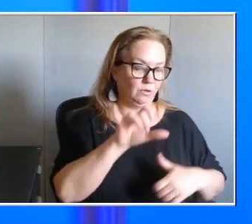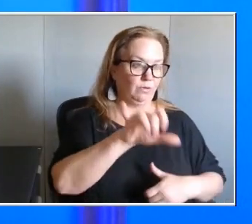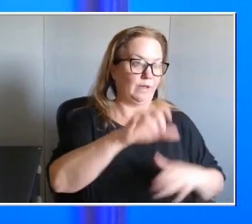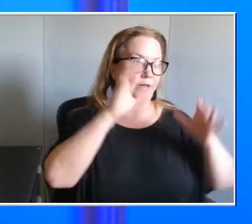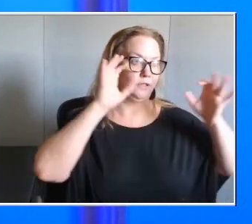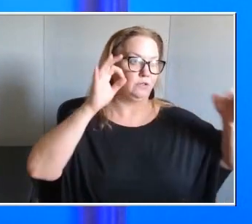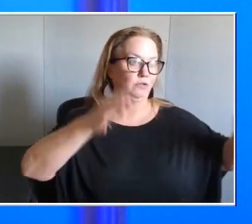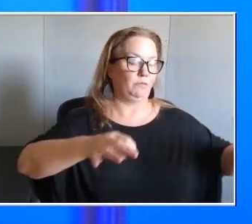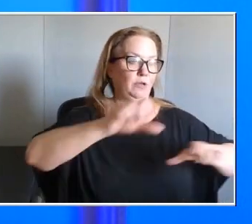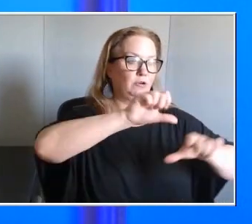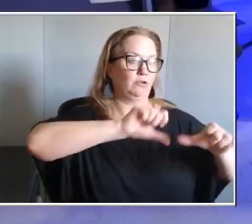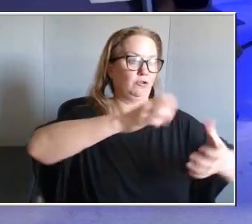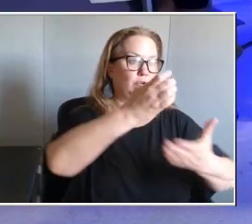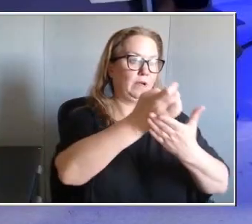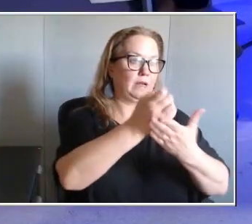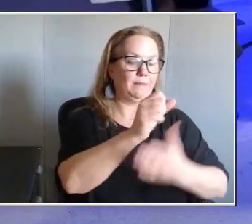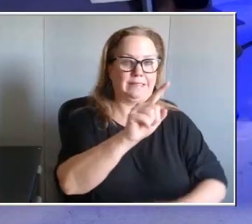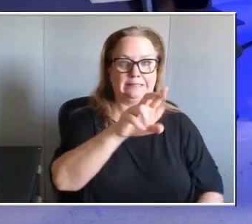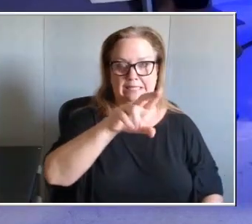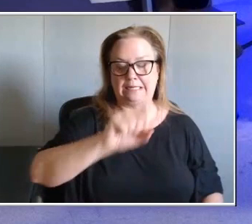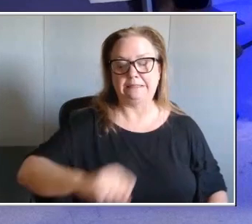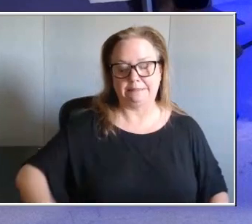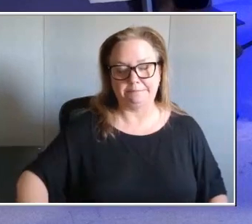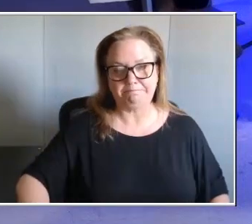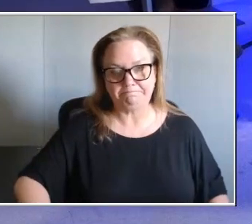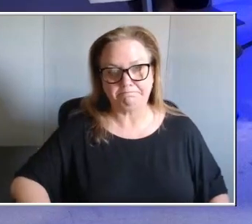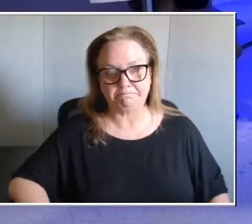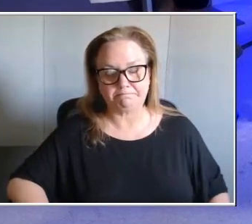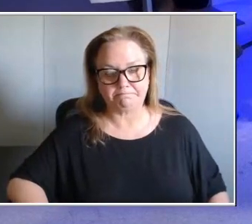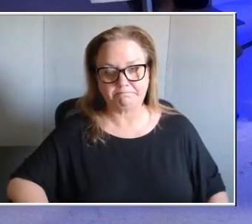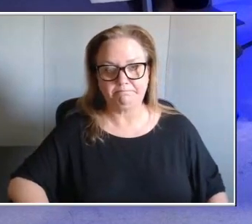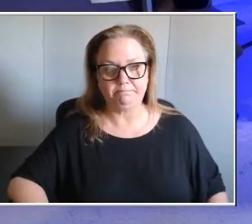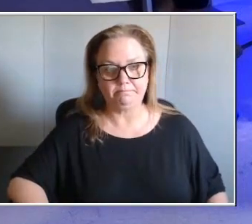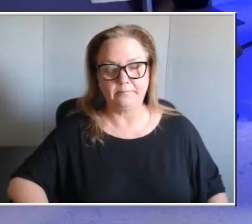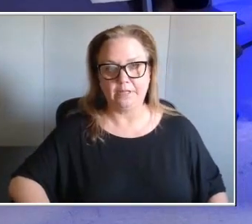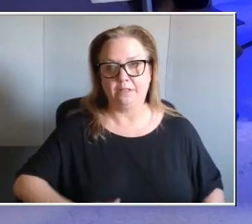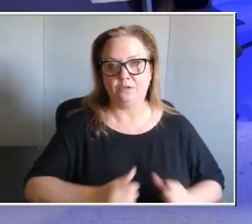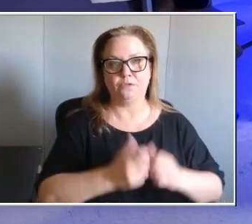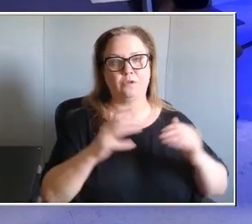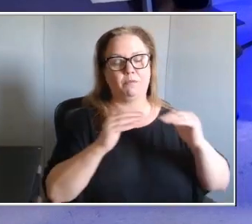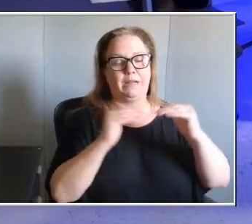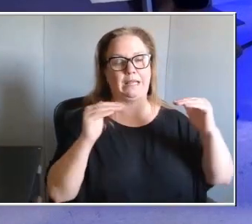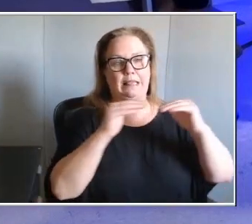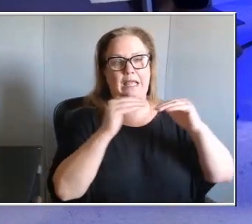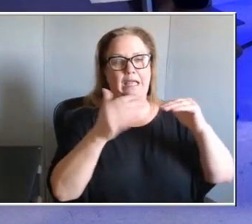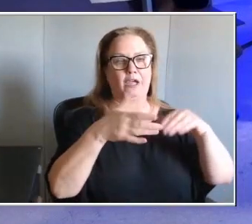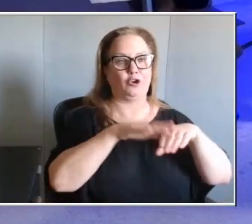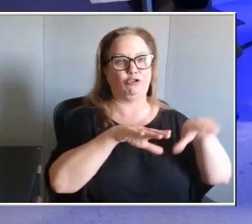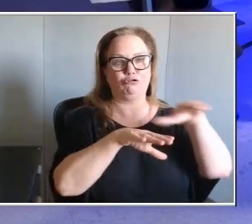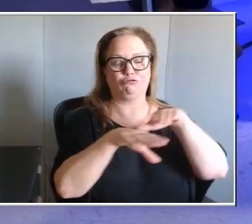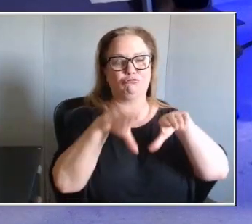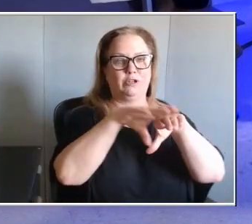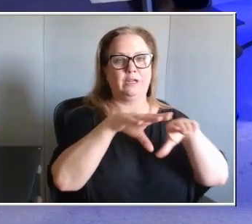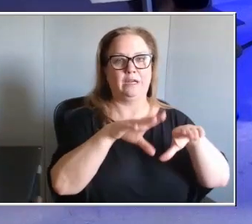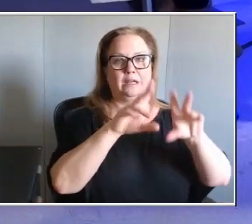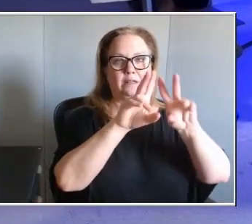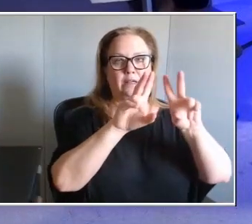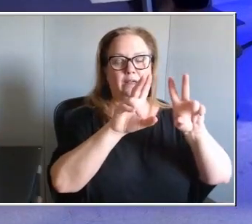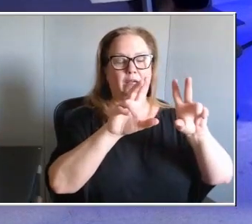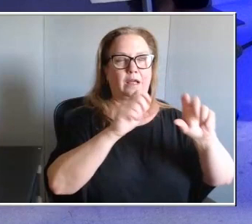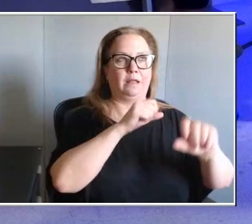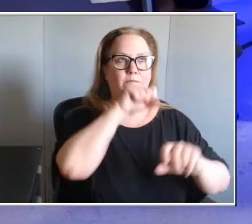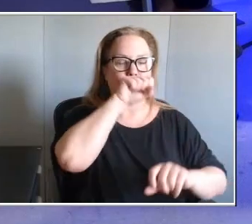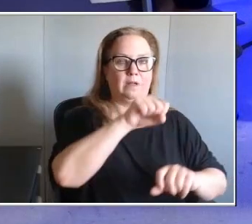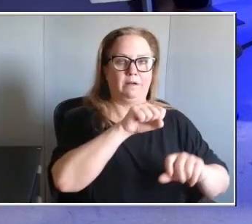your socioeconomic status. Yeah, it is. There's so much of this and so many layers to it. But I love that analogy.